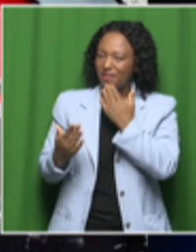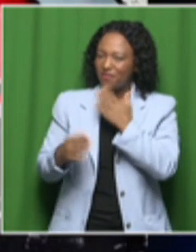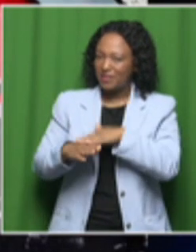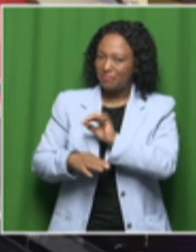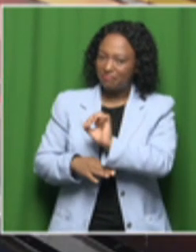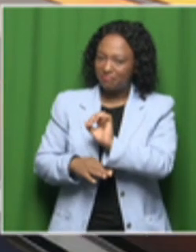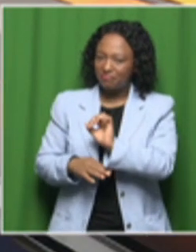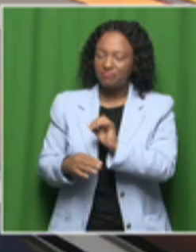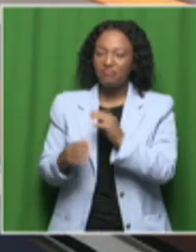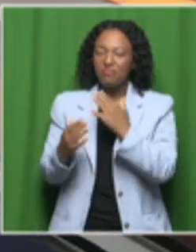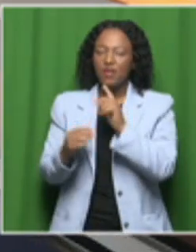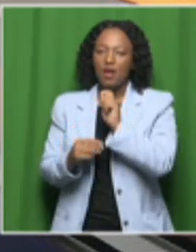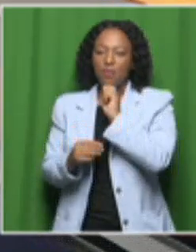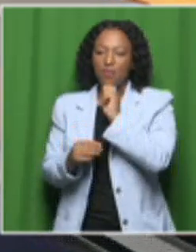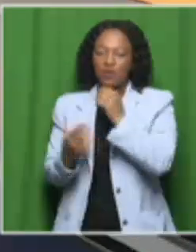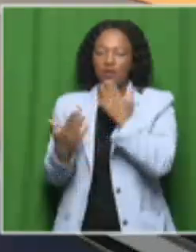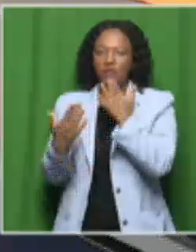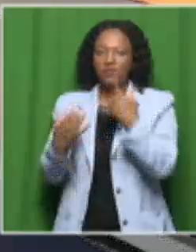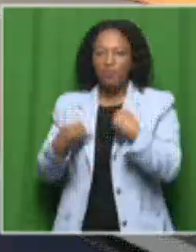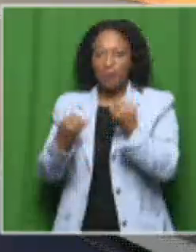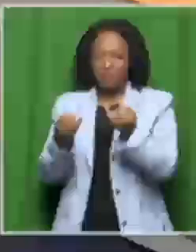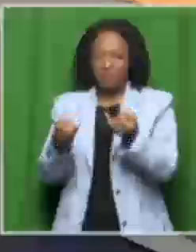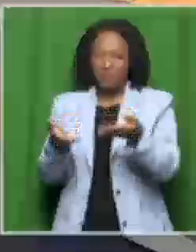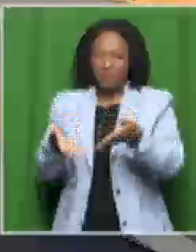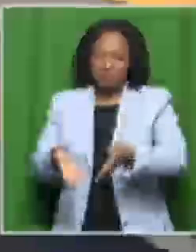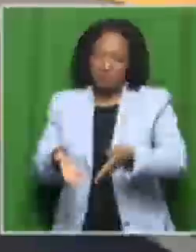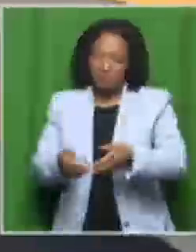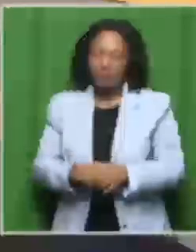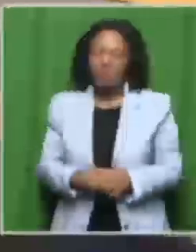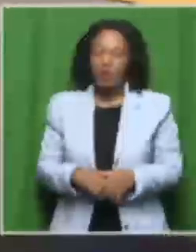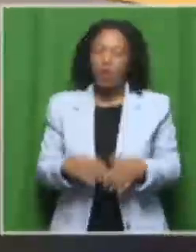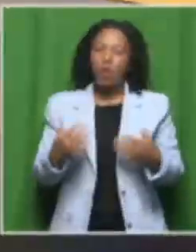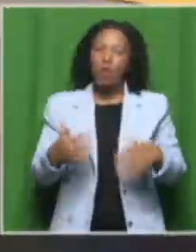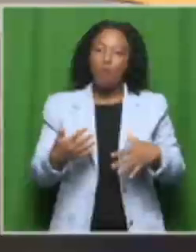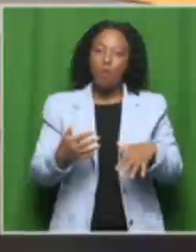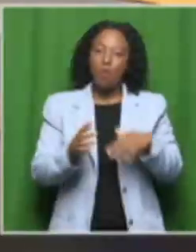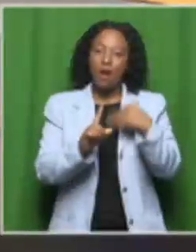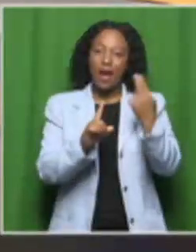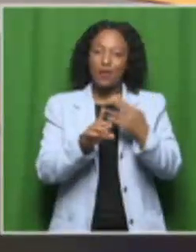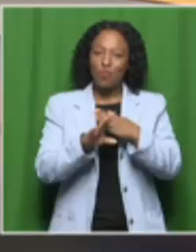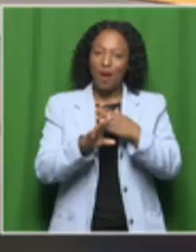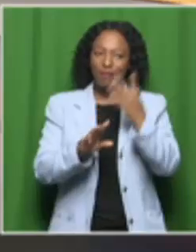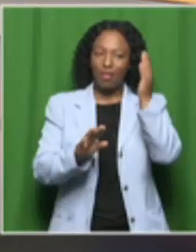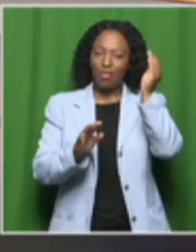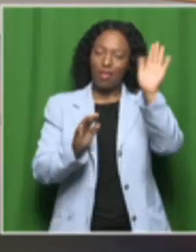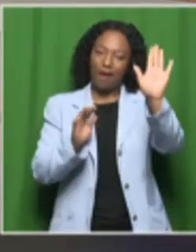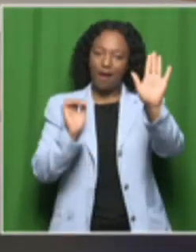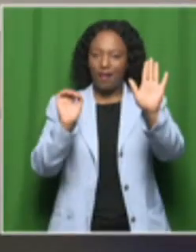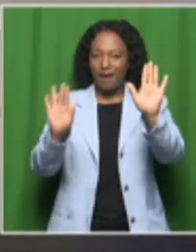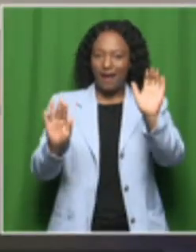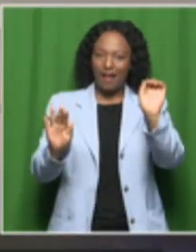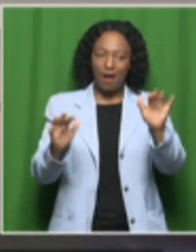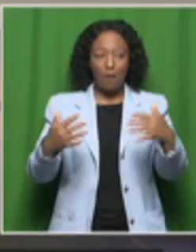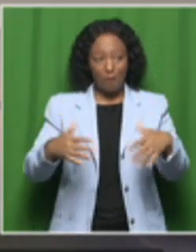today. Morning. Thank you so much for having me today. I mean, we're just admiring the artwork on display here. Congrats on this